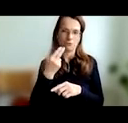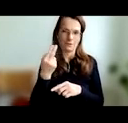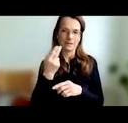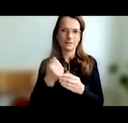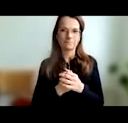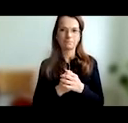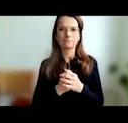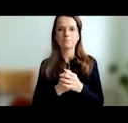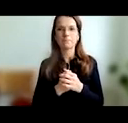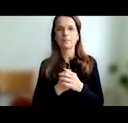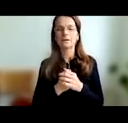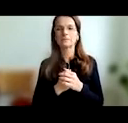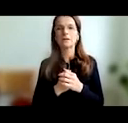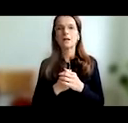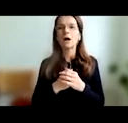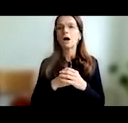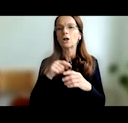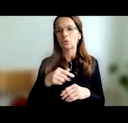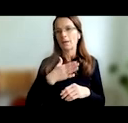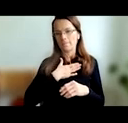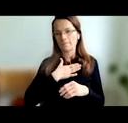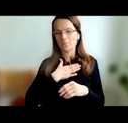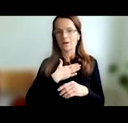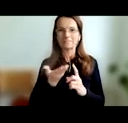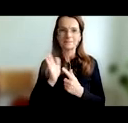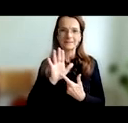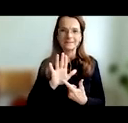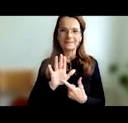that it will be useful for the people in